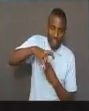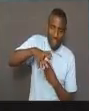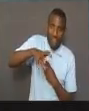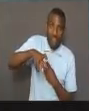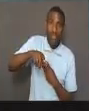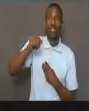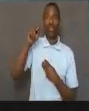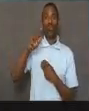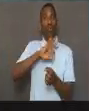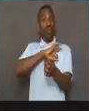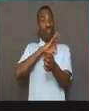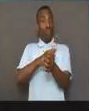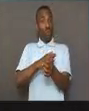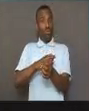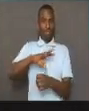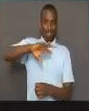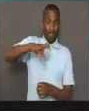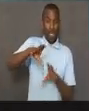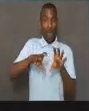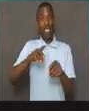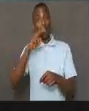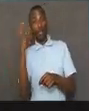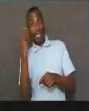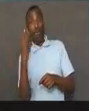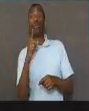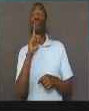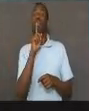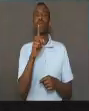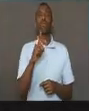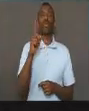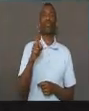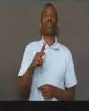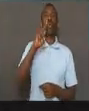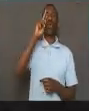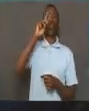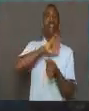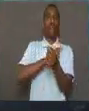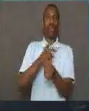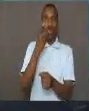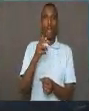forces used to turn the handle are a couple?